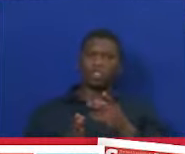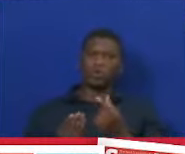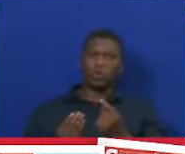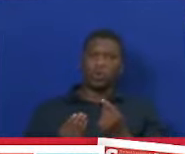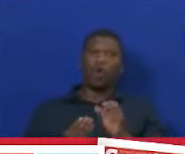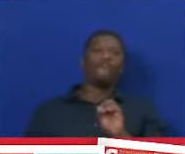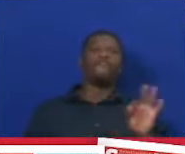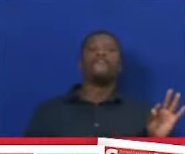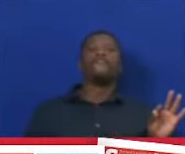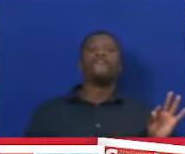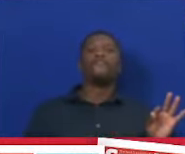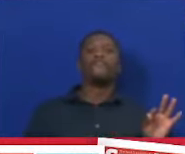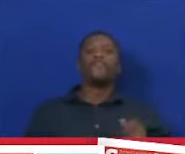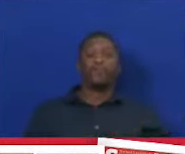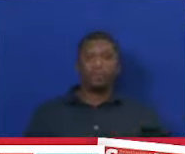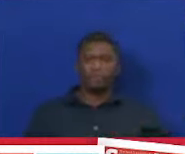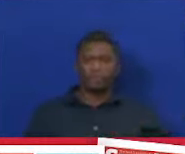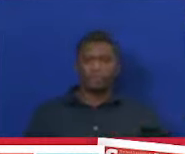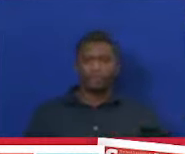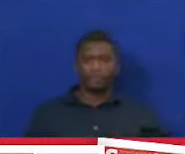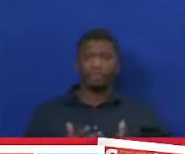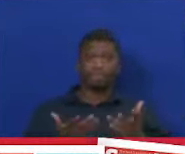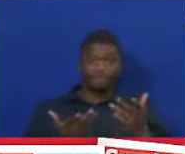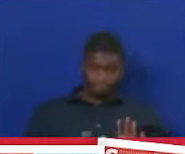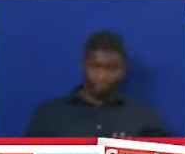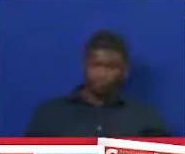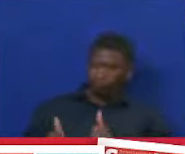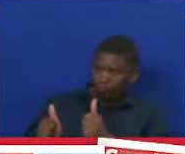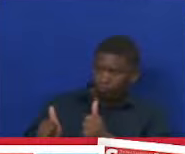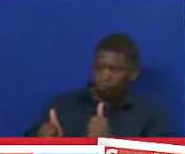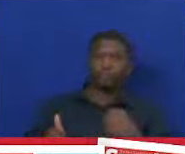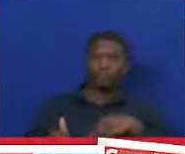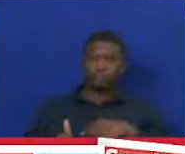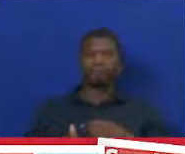And we then proceeded to